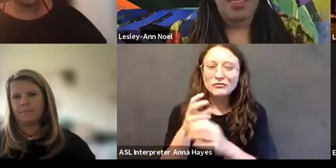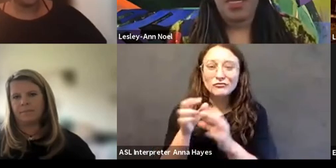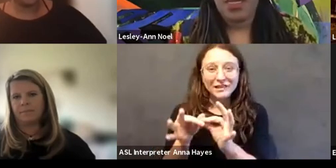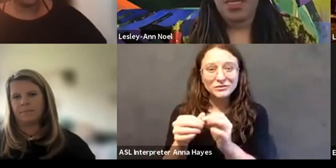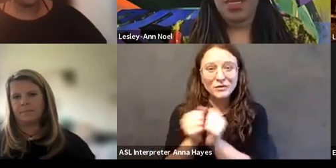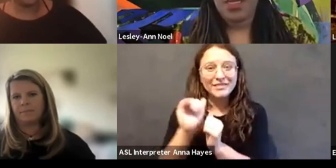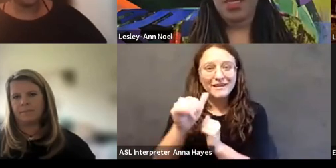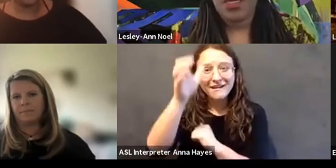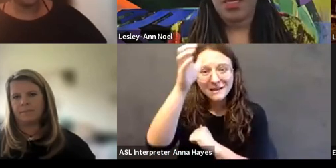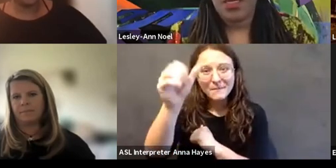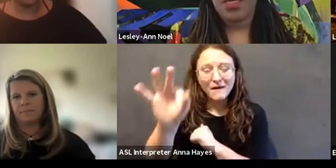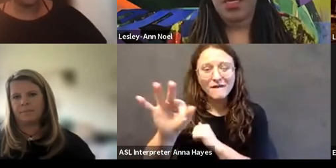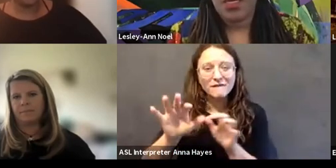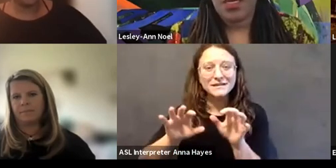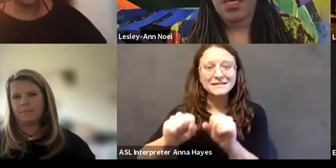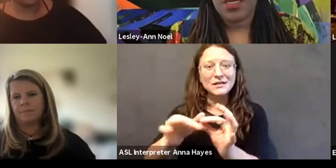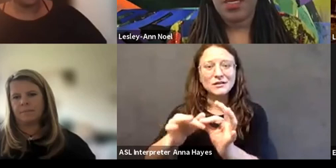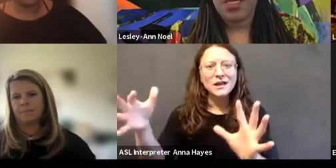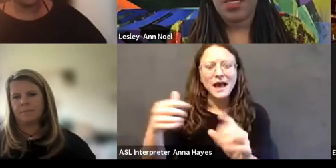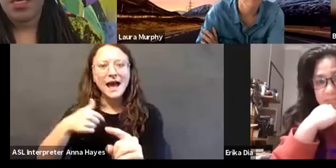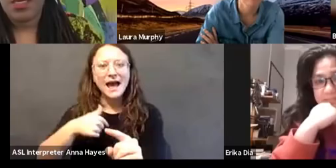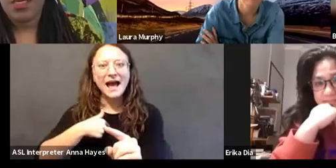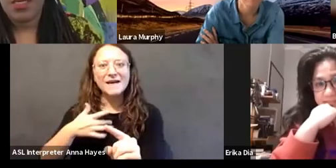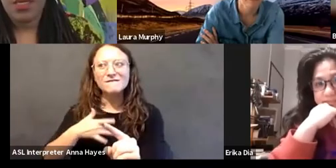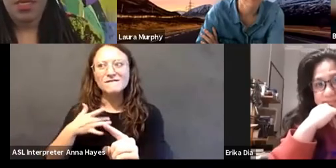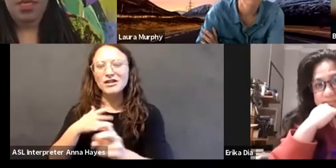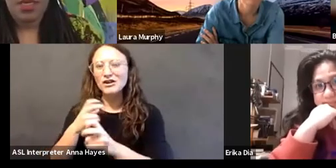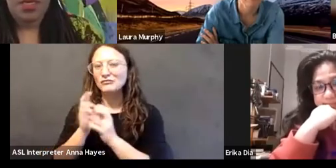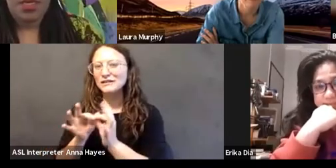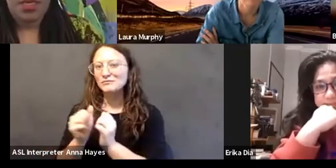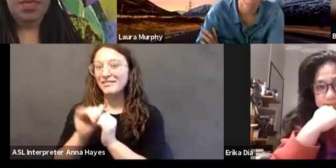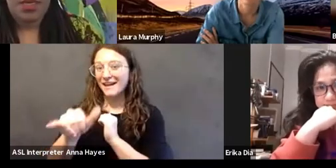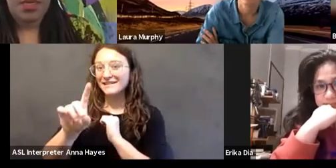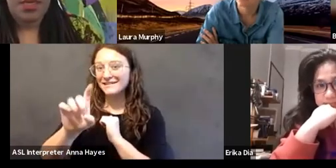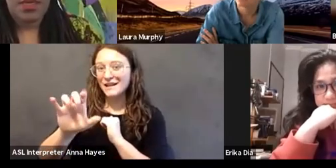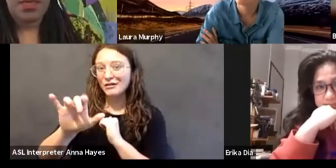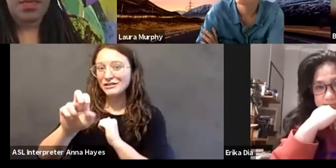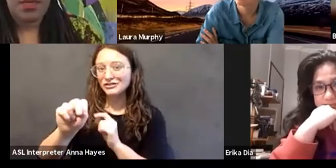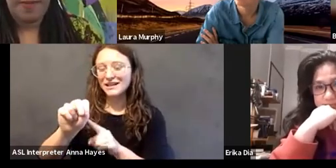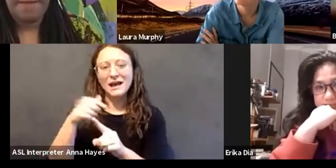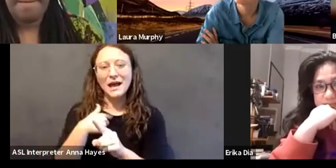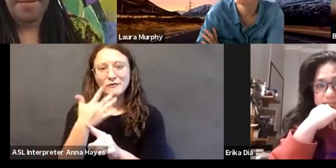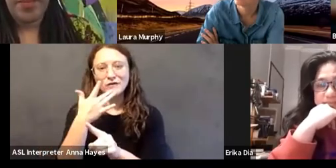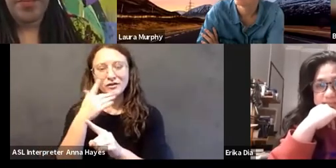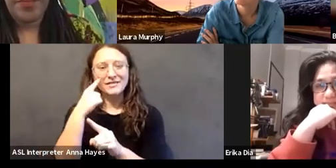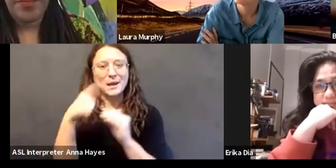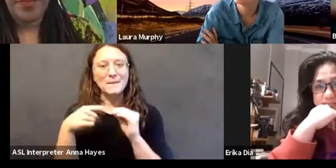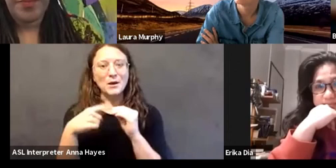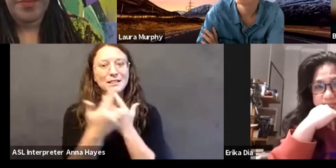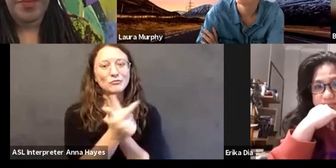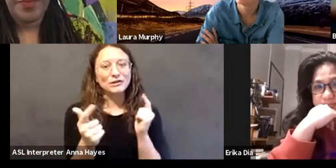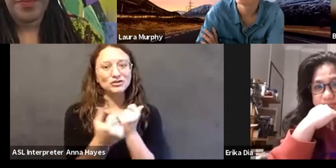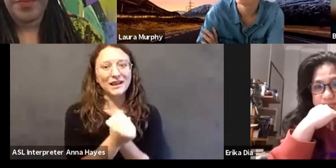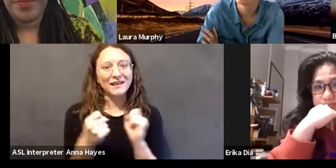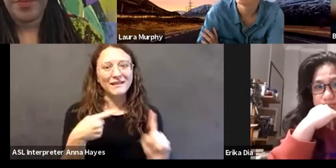it. Like I like to focus more on liberation. And I think one quote that I